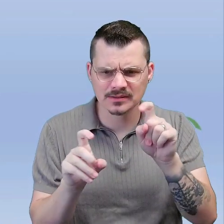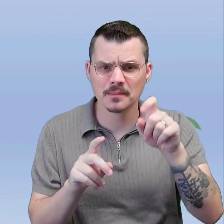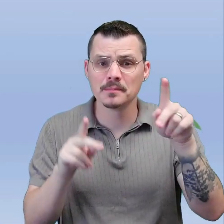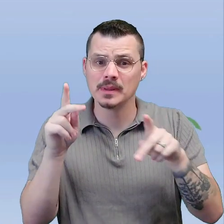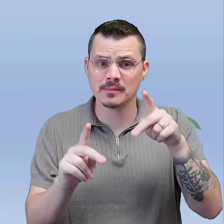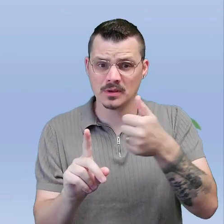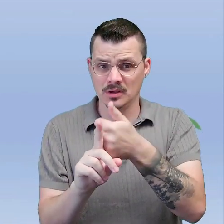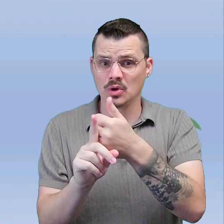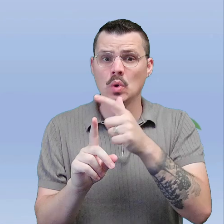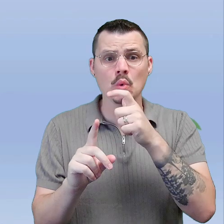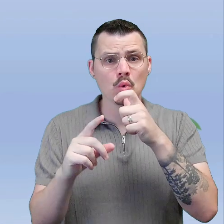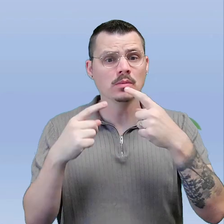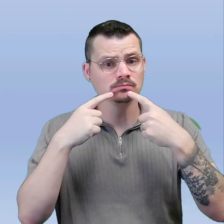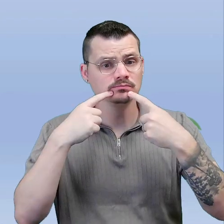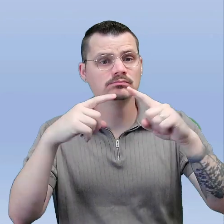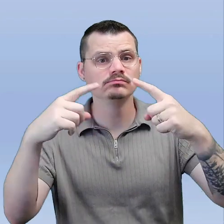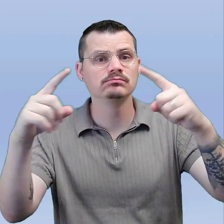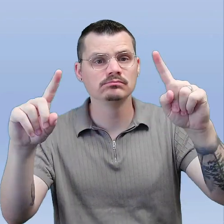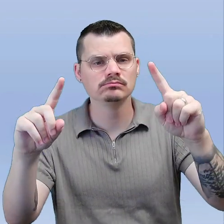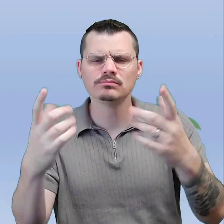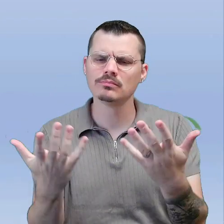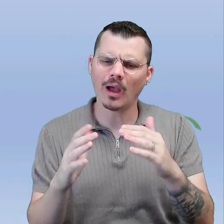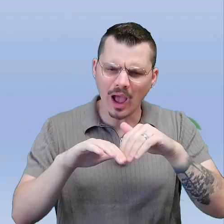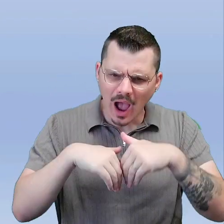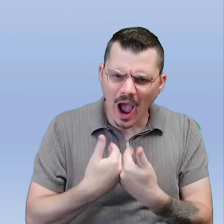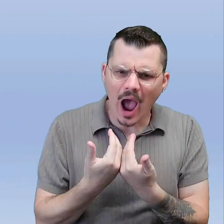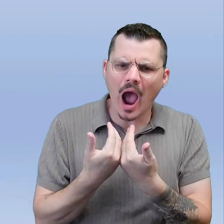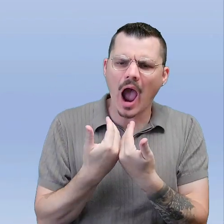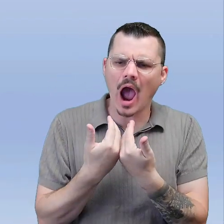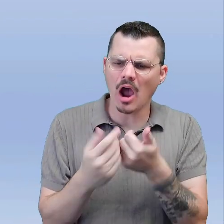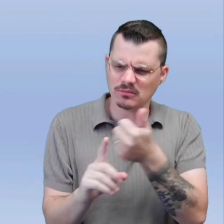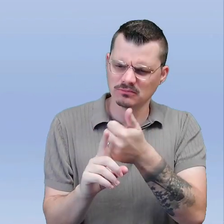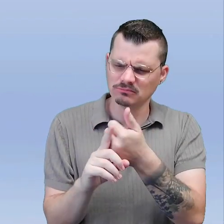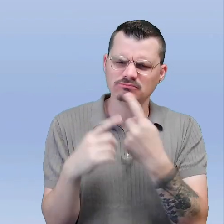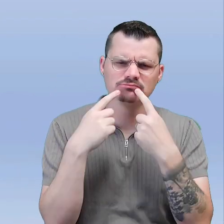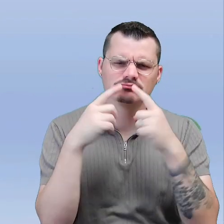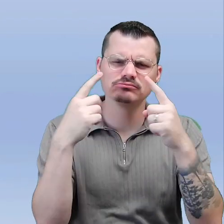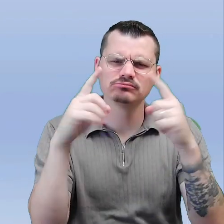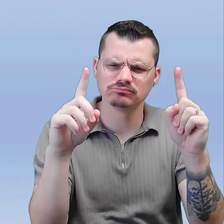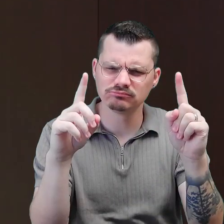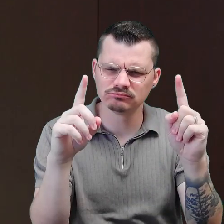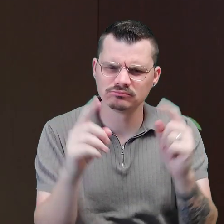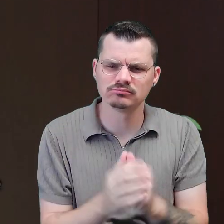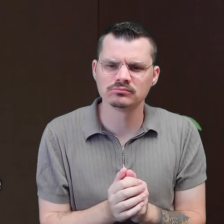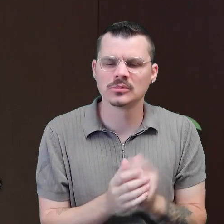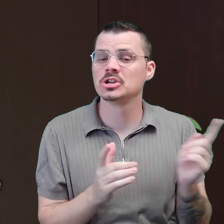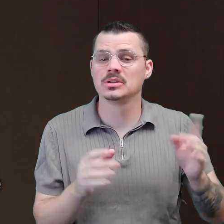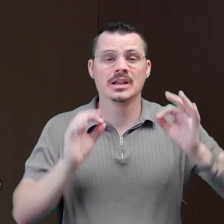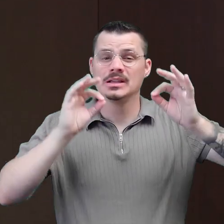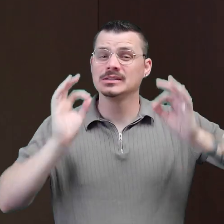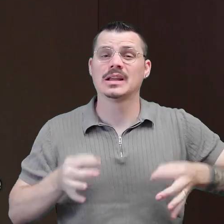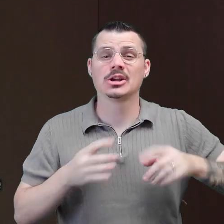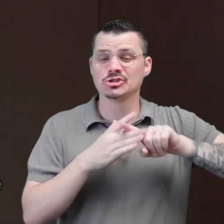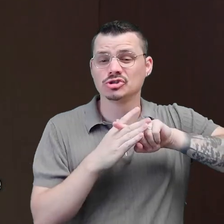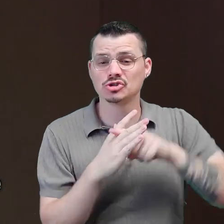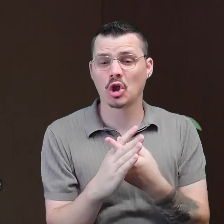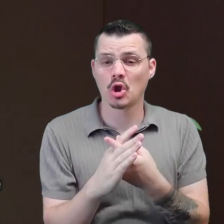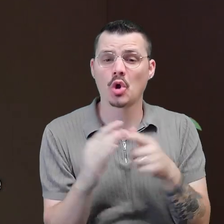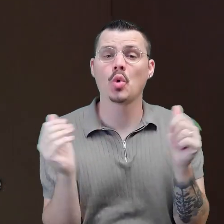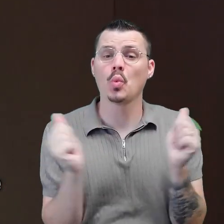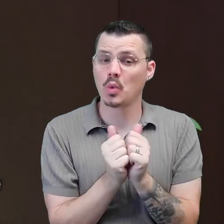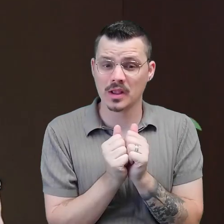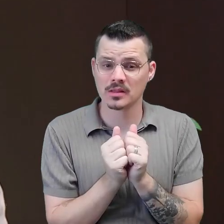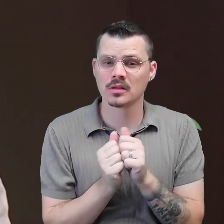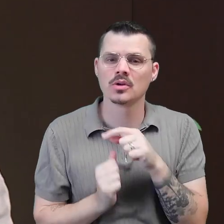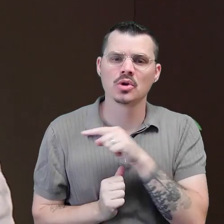asking people who succeeded how it was that they succeeded. And she decided to start with